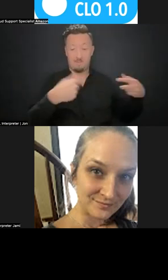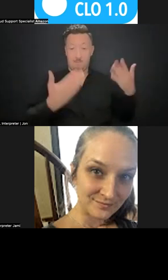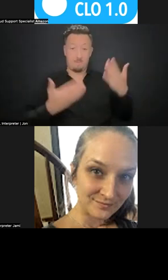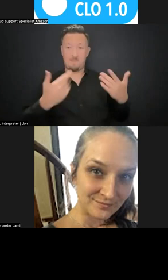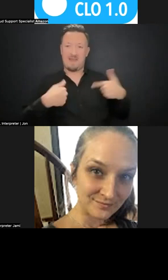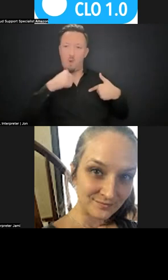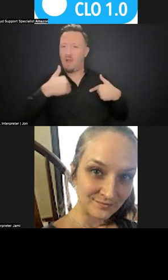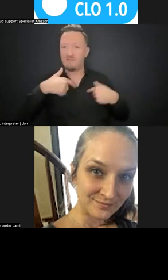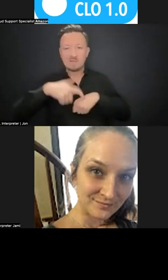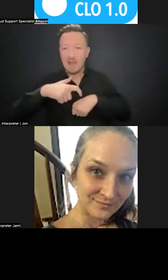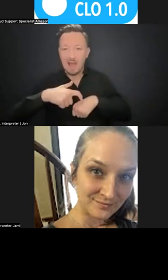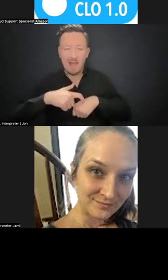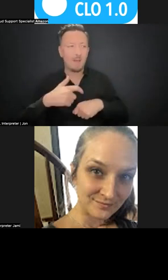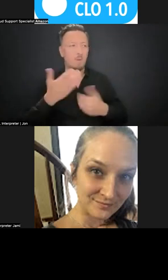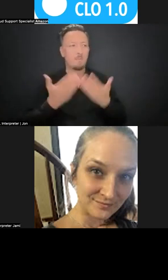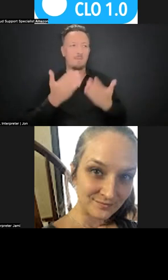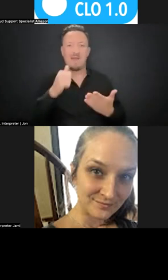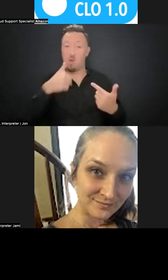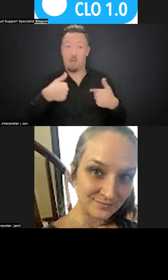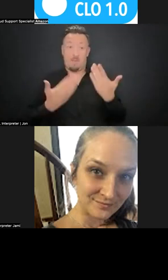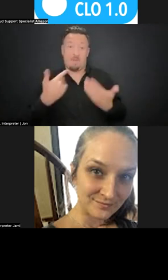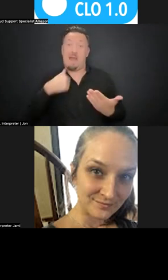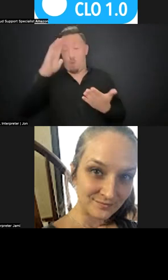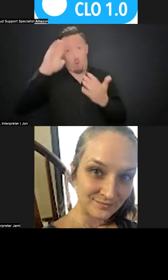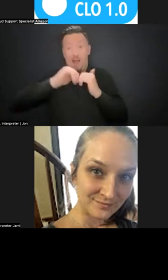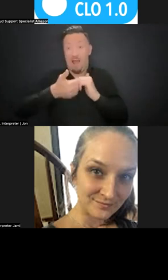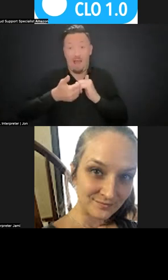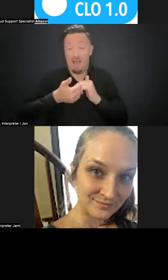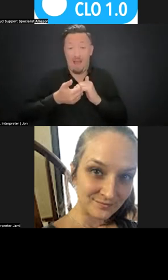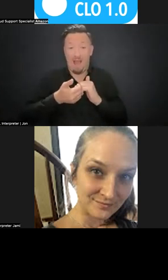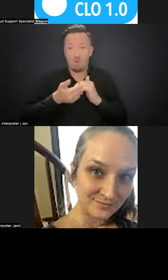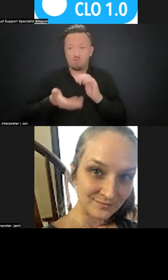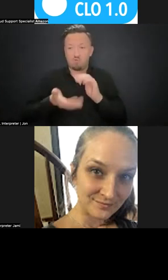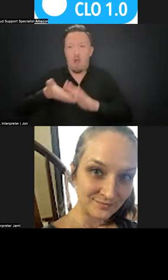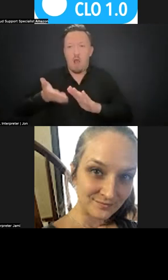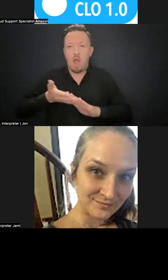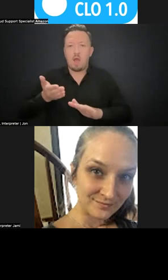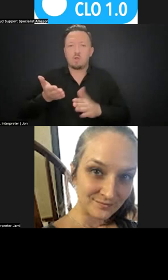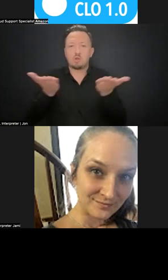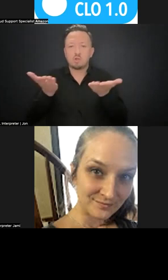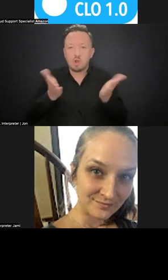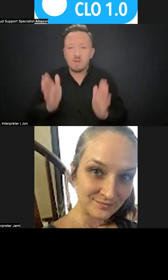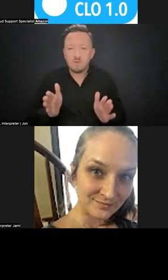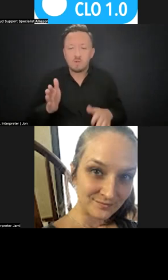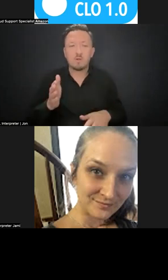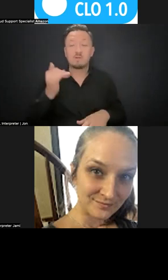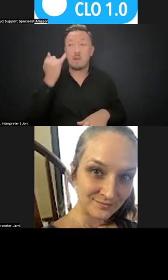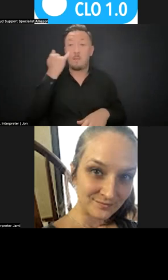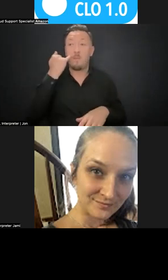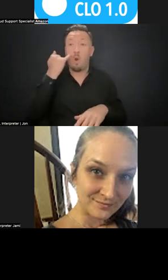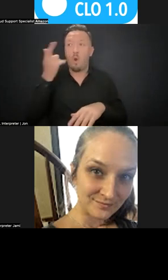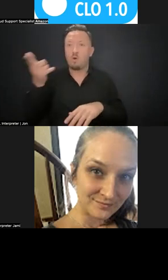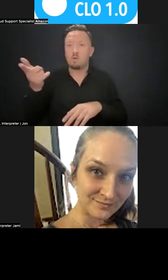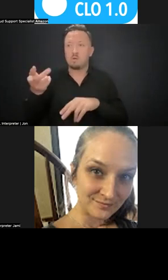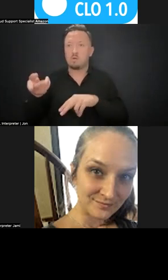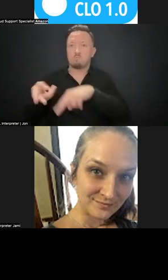skills to run whatever servers I'm going to need. If there's increased demand, I want